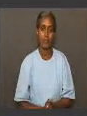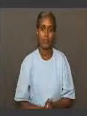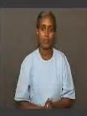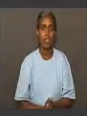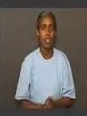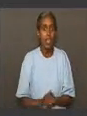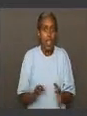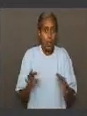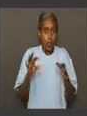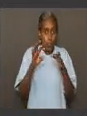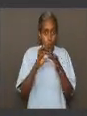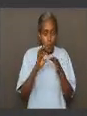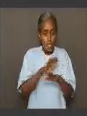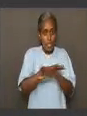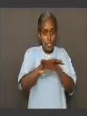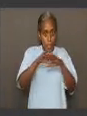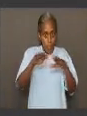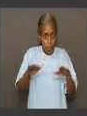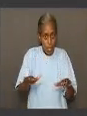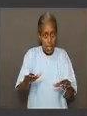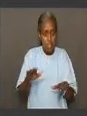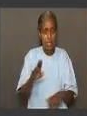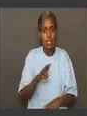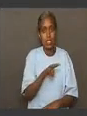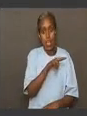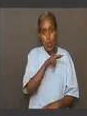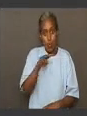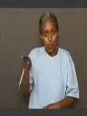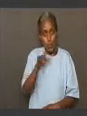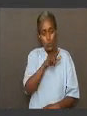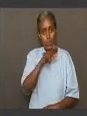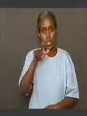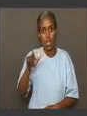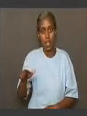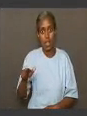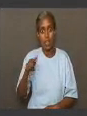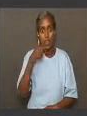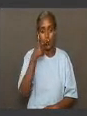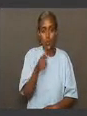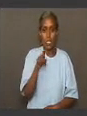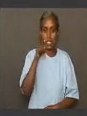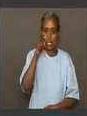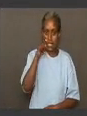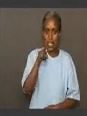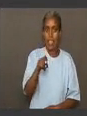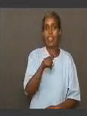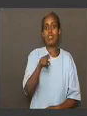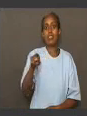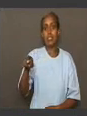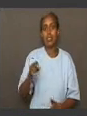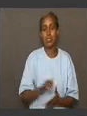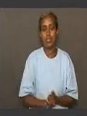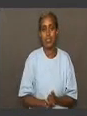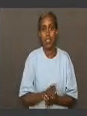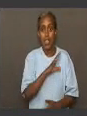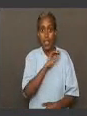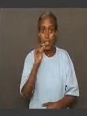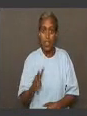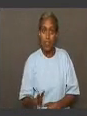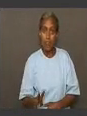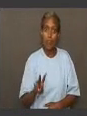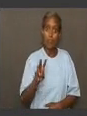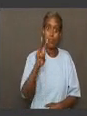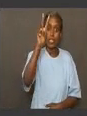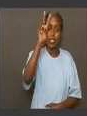A coordinate plane has a horizontal line called the x-axis and a vertical